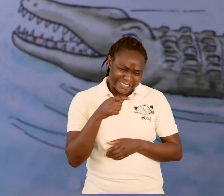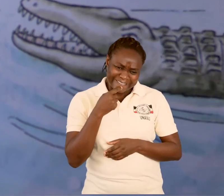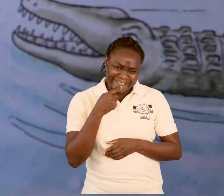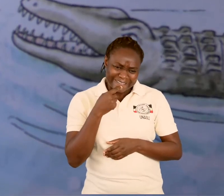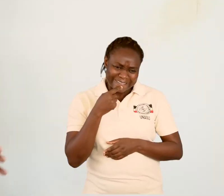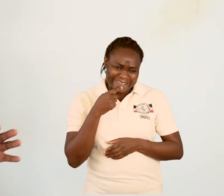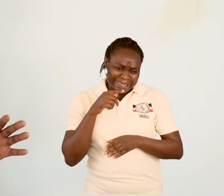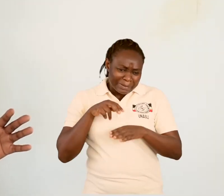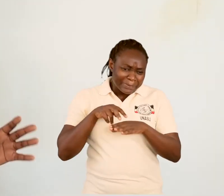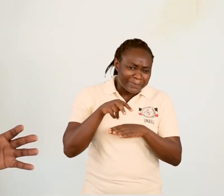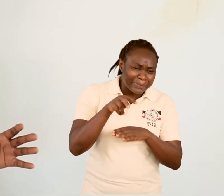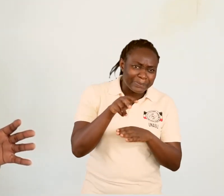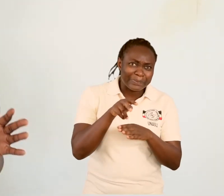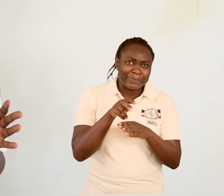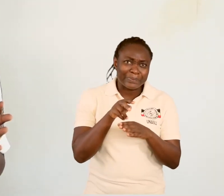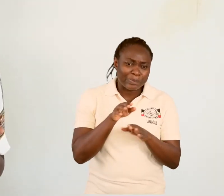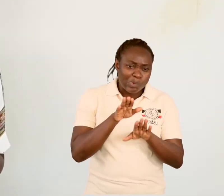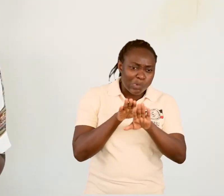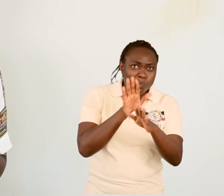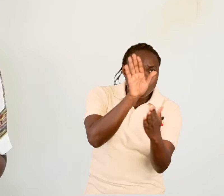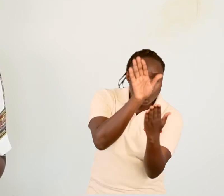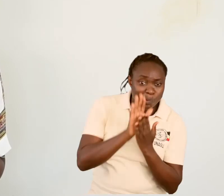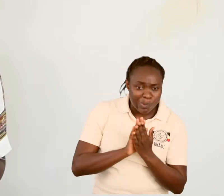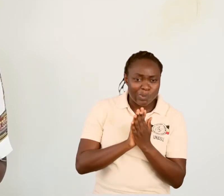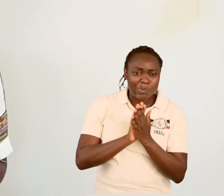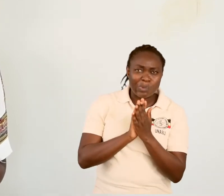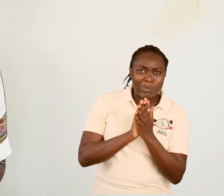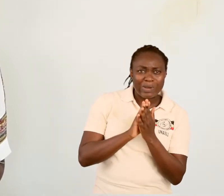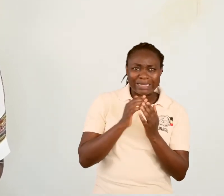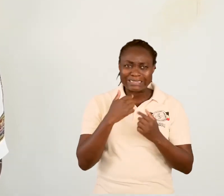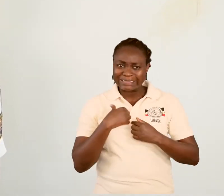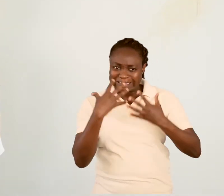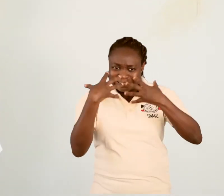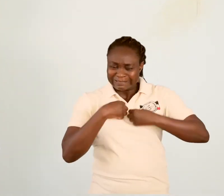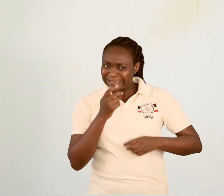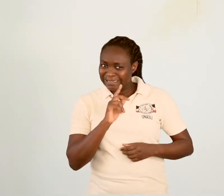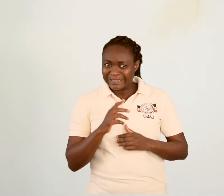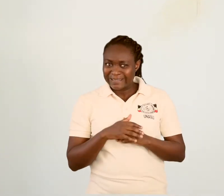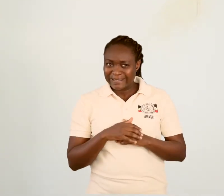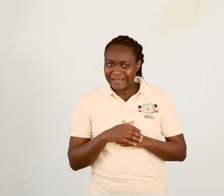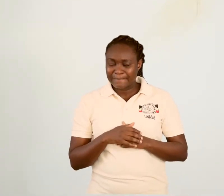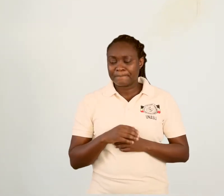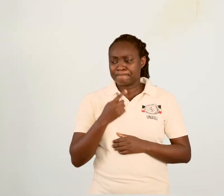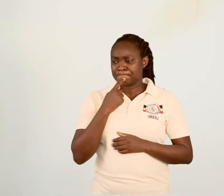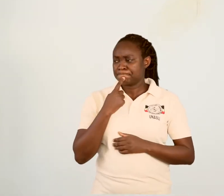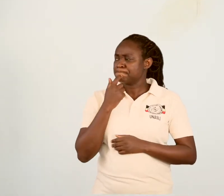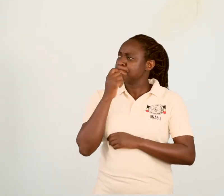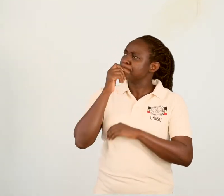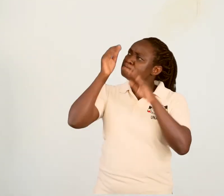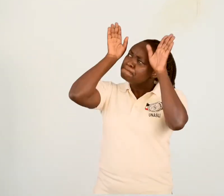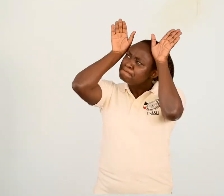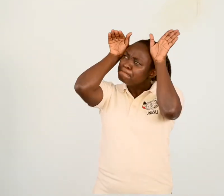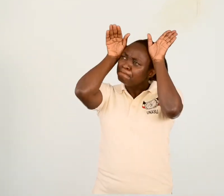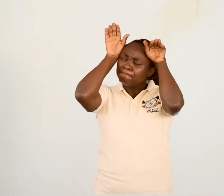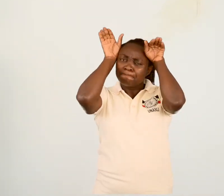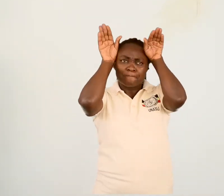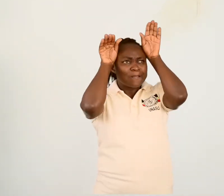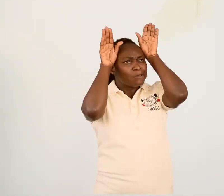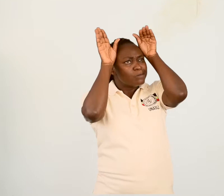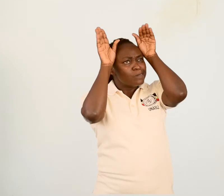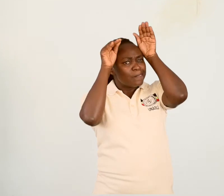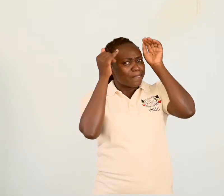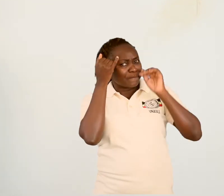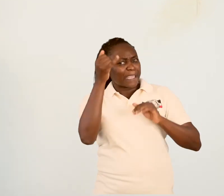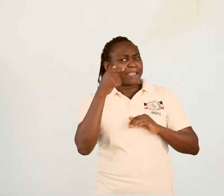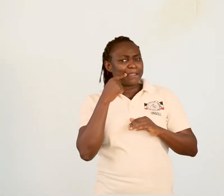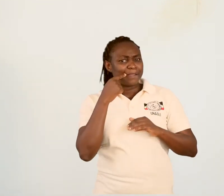to eat him before he ate the tasty fruits. Hare had an idea. He called out